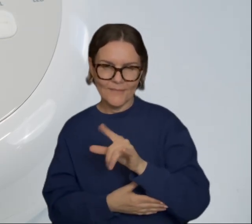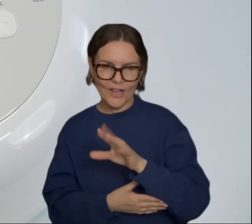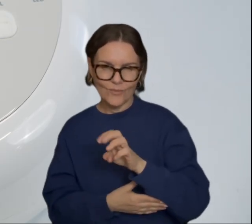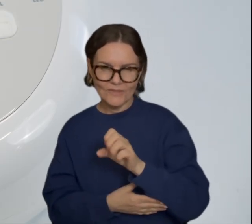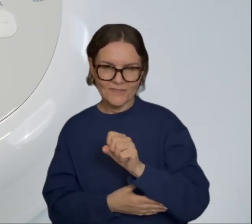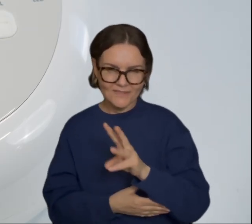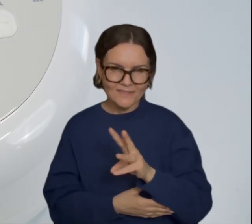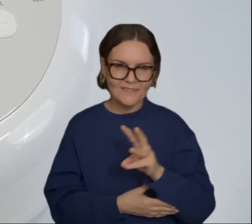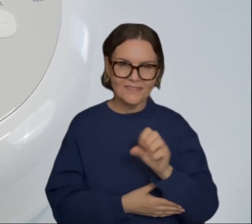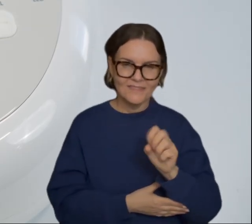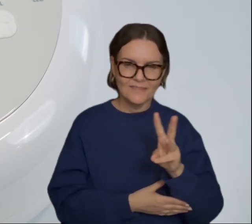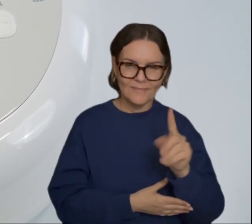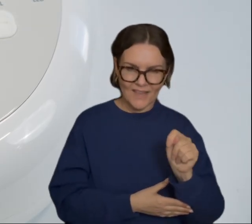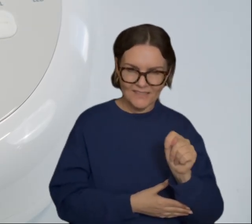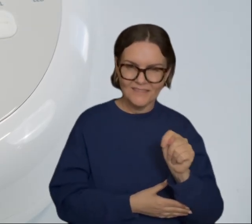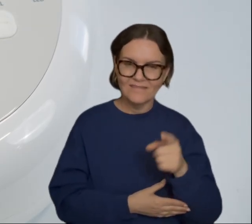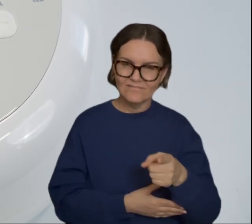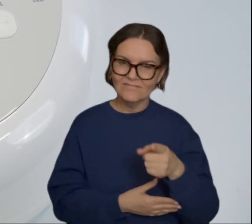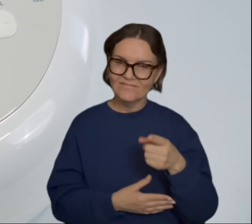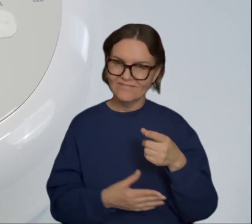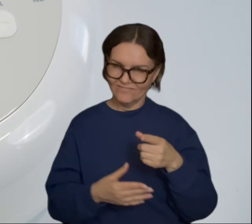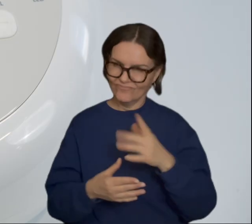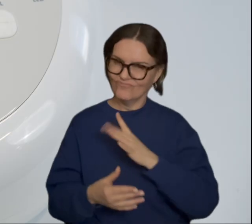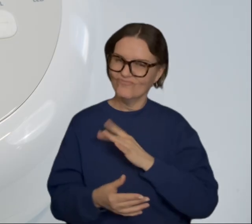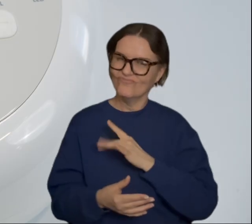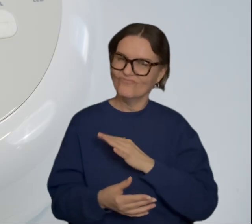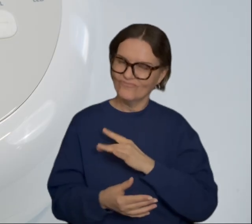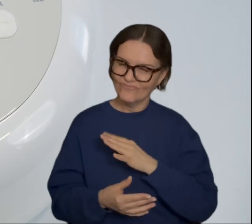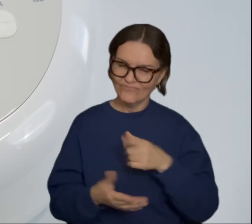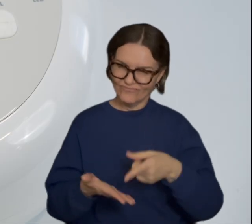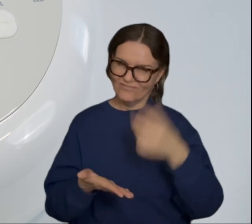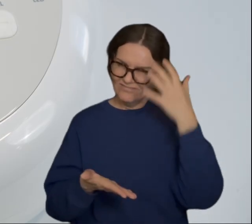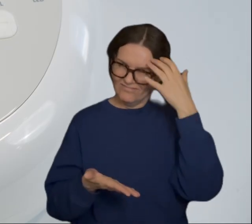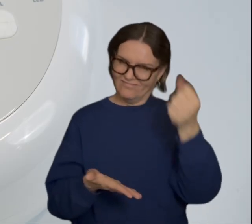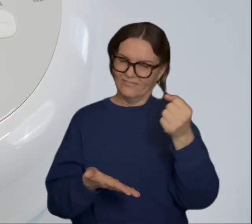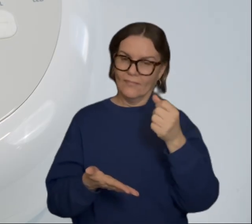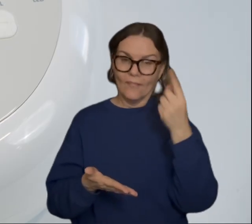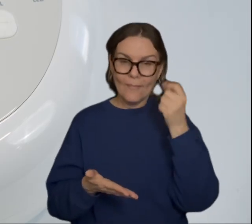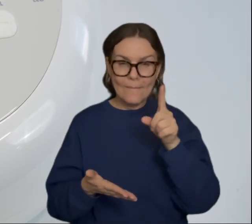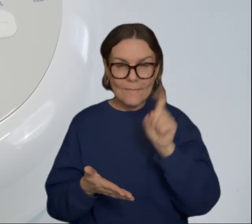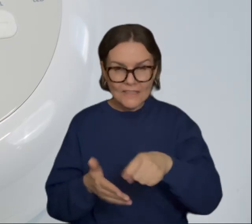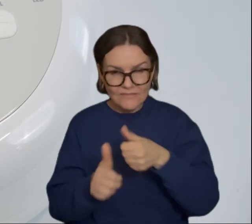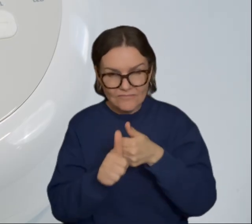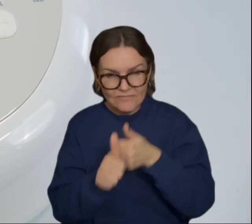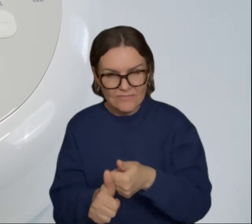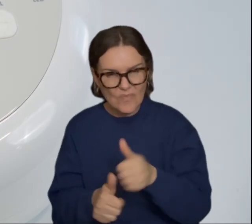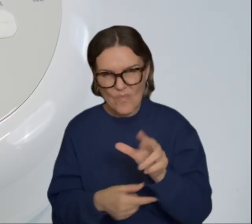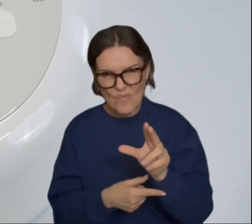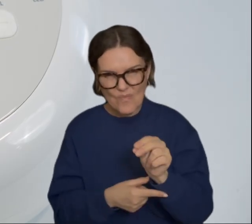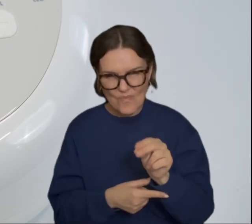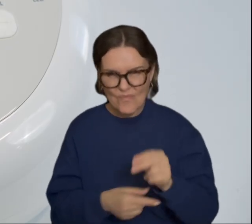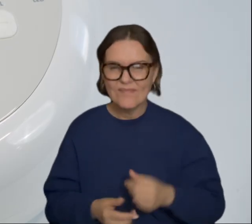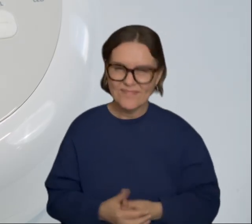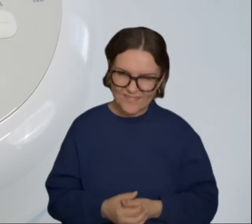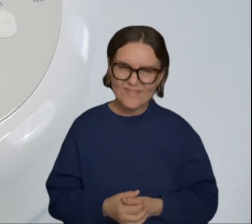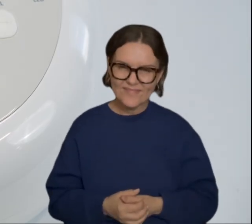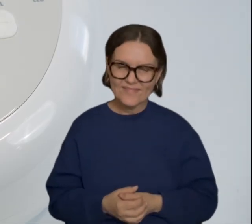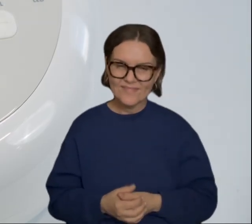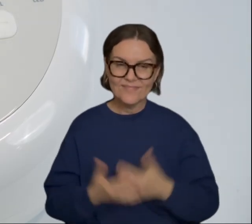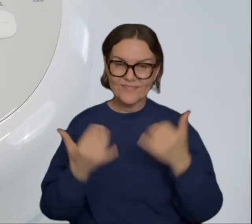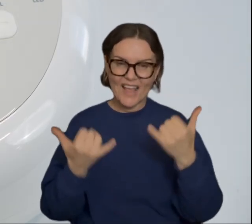have, those are just a nice starting point for your next pumping session. You don't have to stick to those, but it is just a guide for how last time